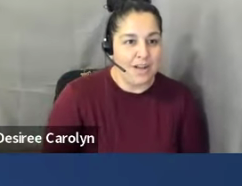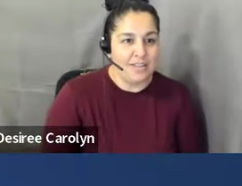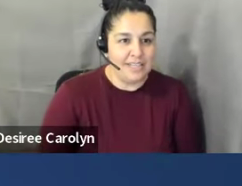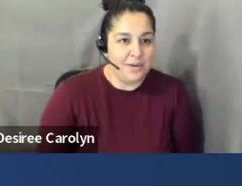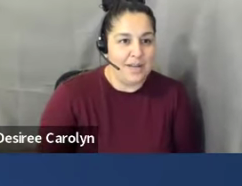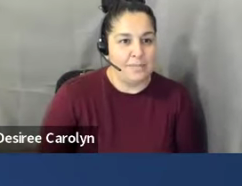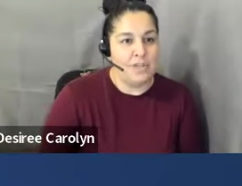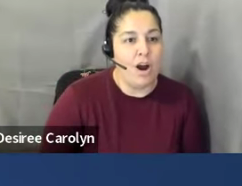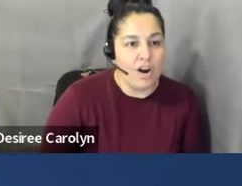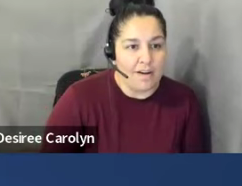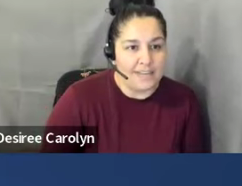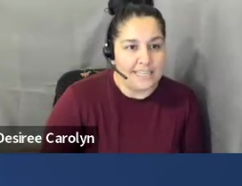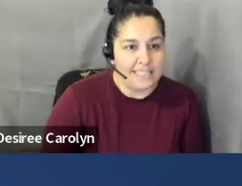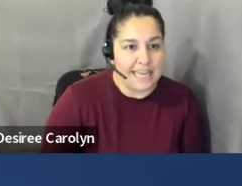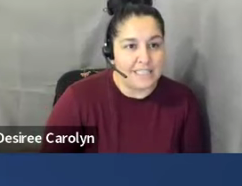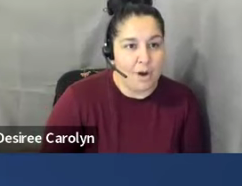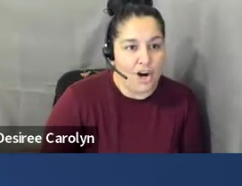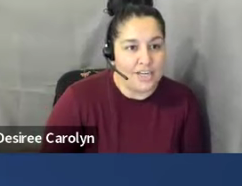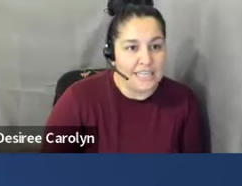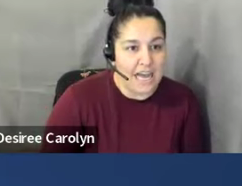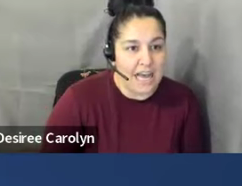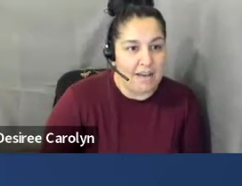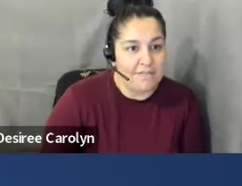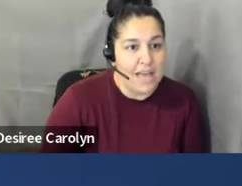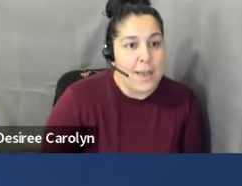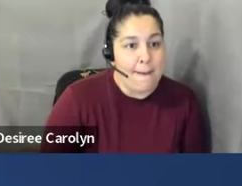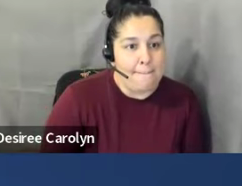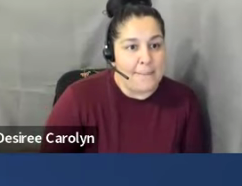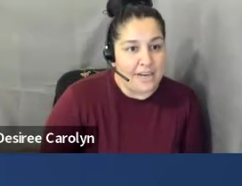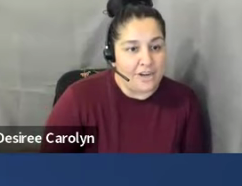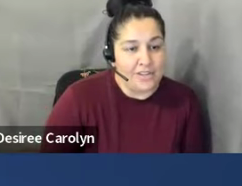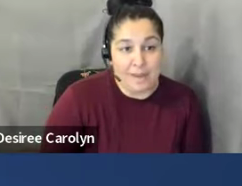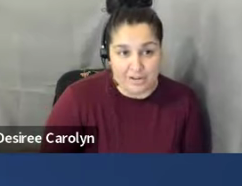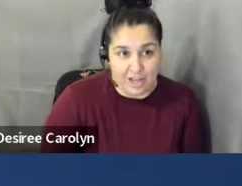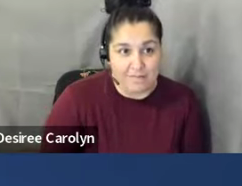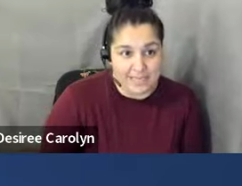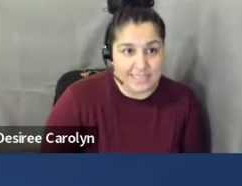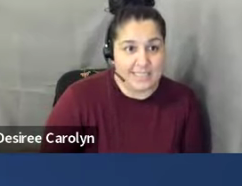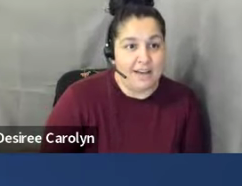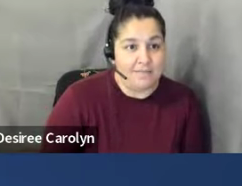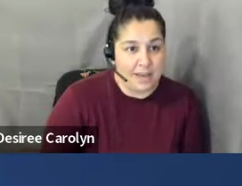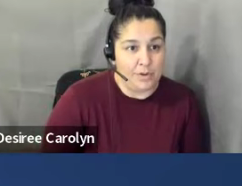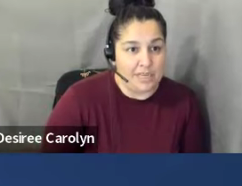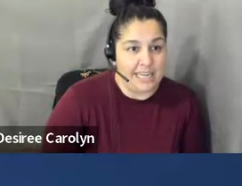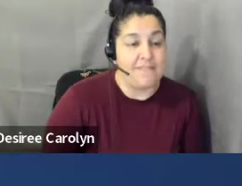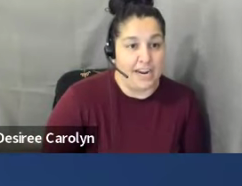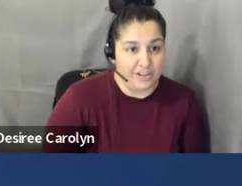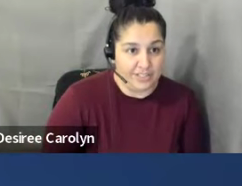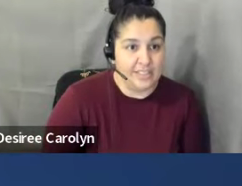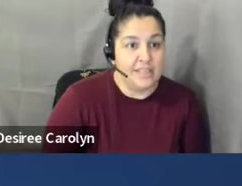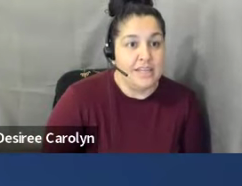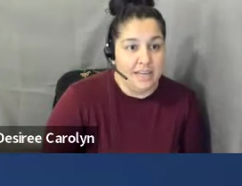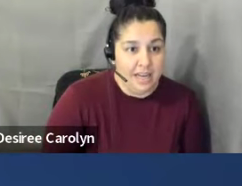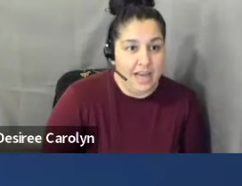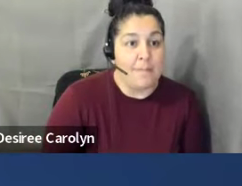So also, so our office is part of the mayor's office of community